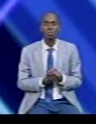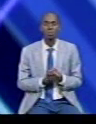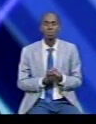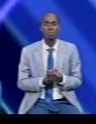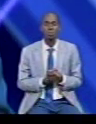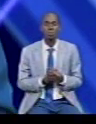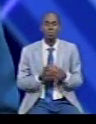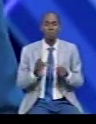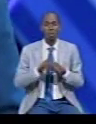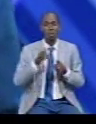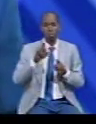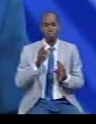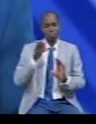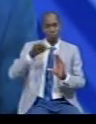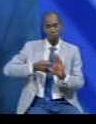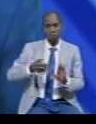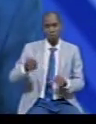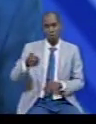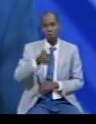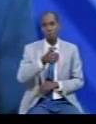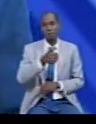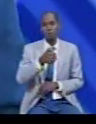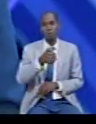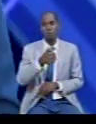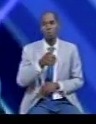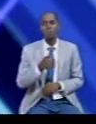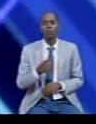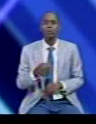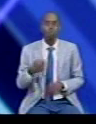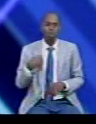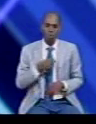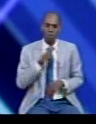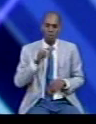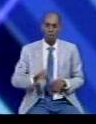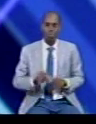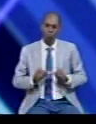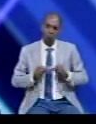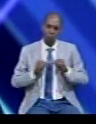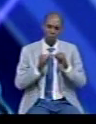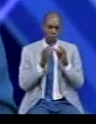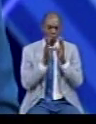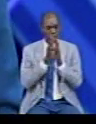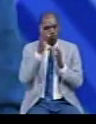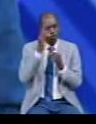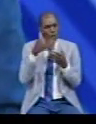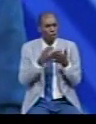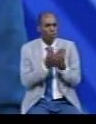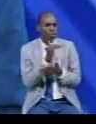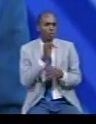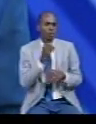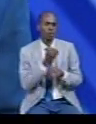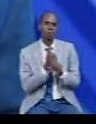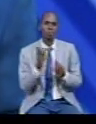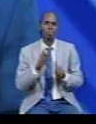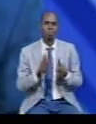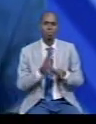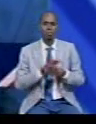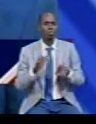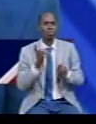As we get involved, we need persistent prayer for the converts. Don't just go anyhow,